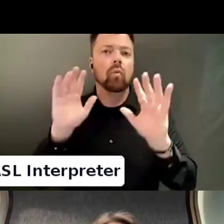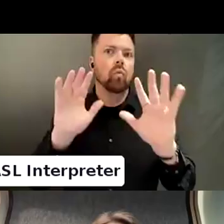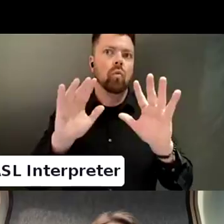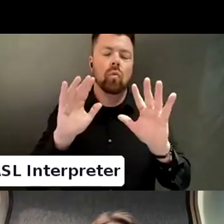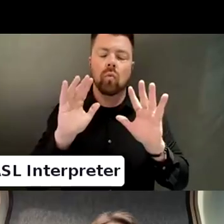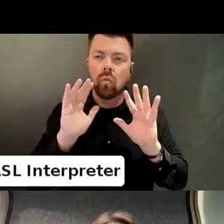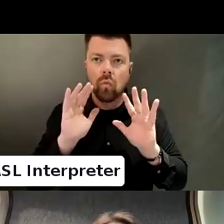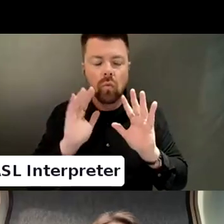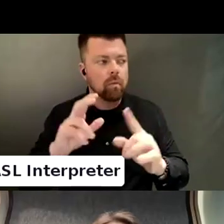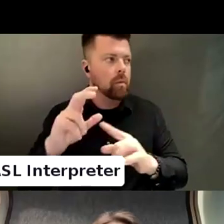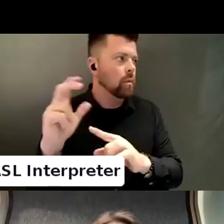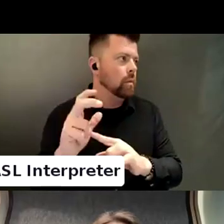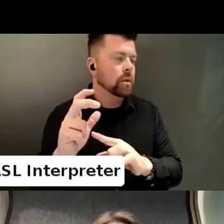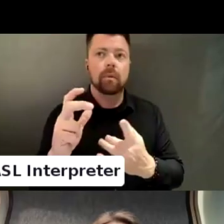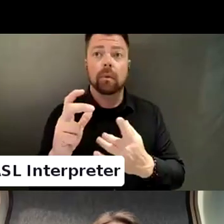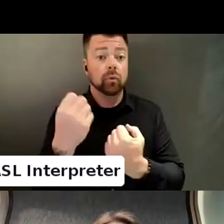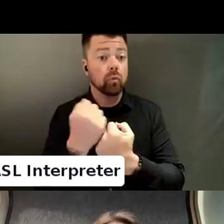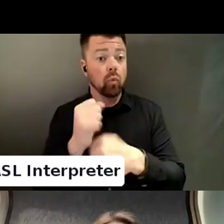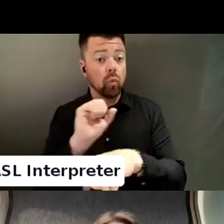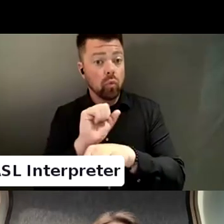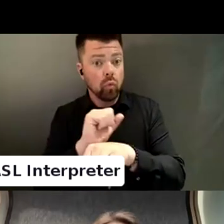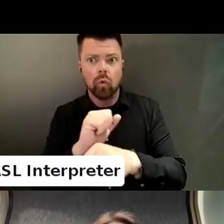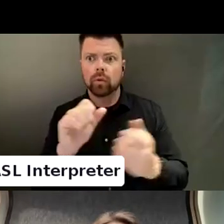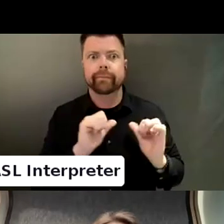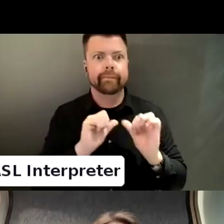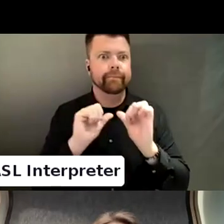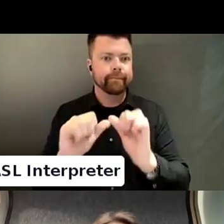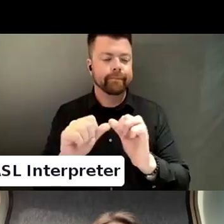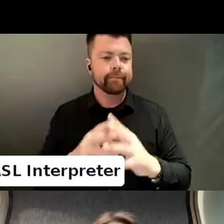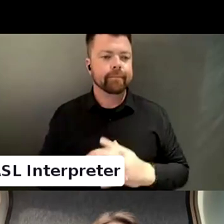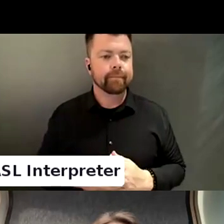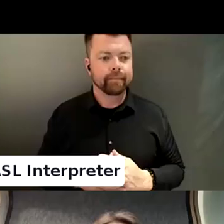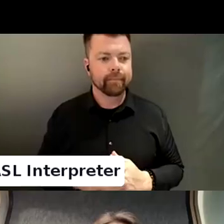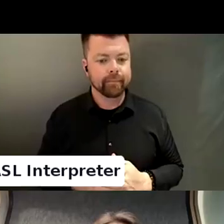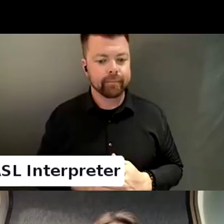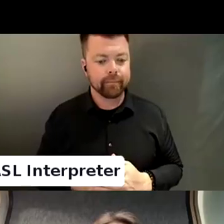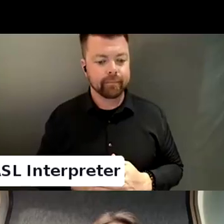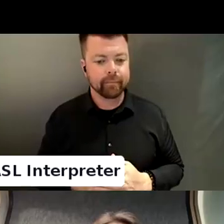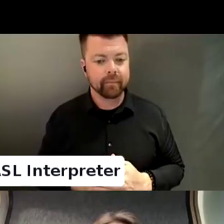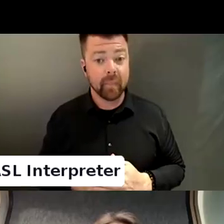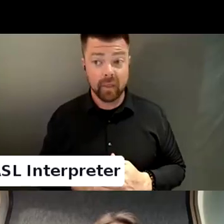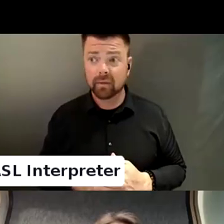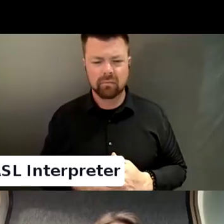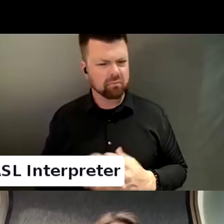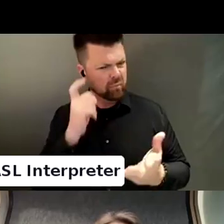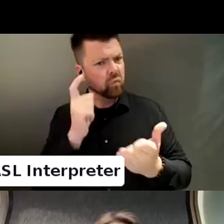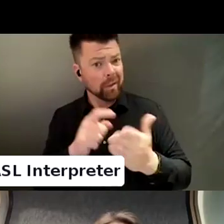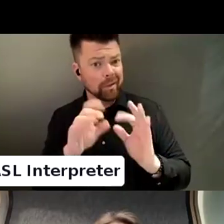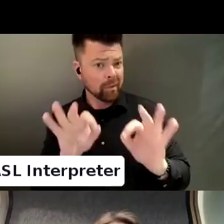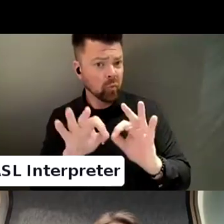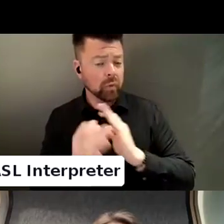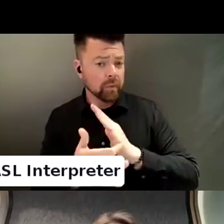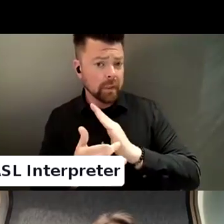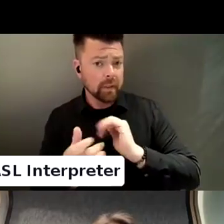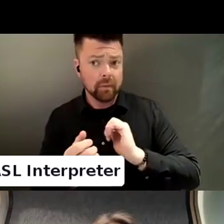this work for an extended period of time because of the clear value that these technologies have the potential